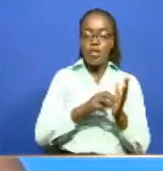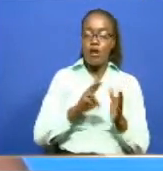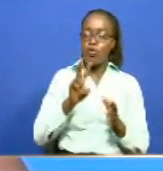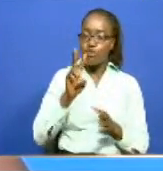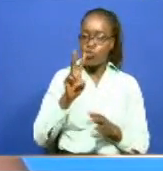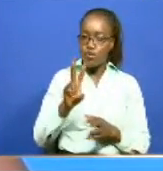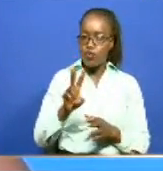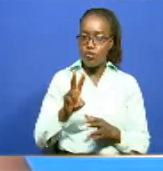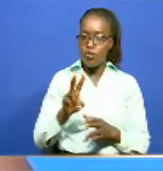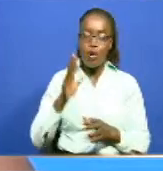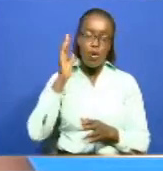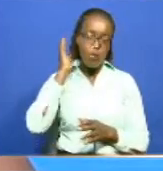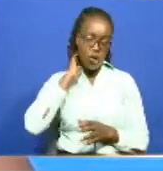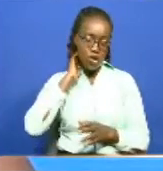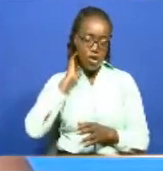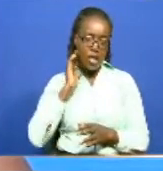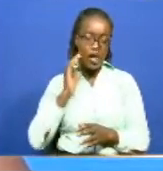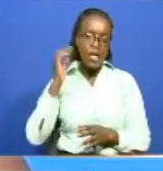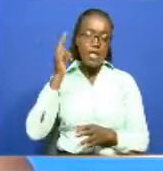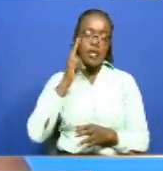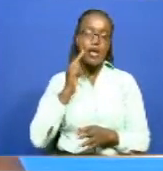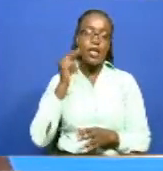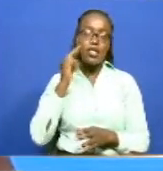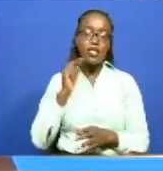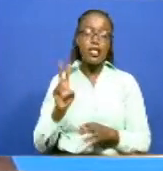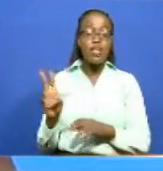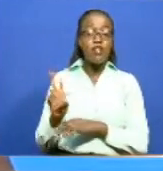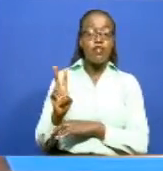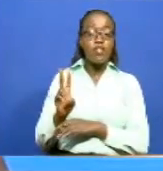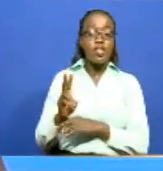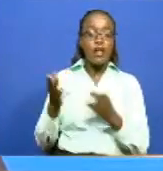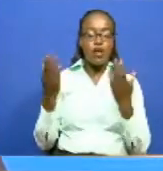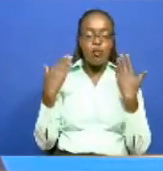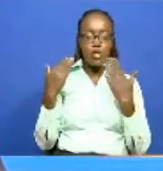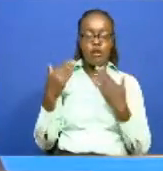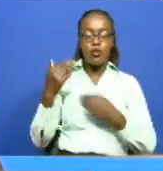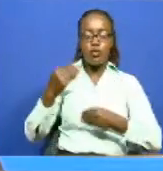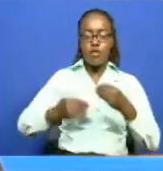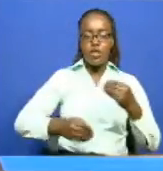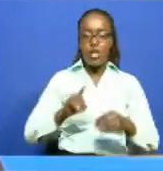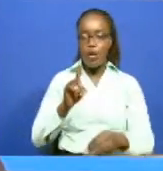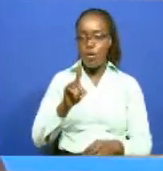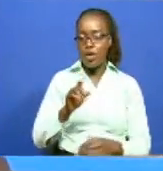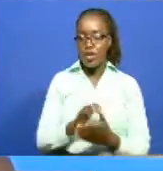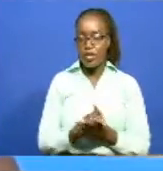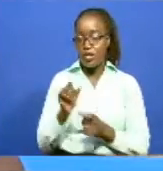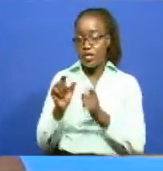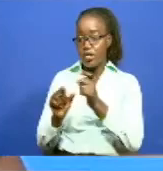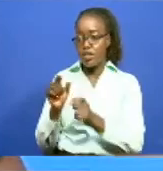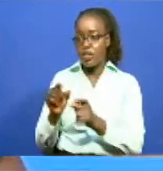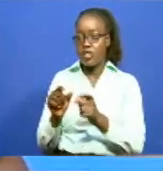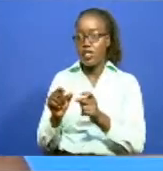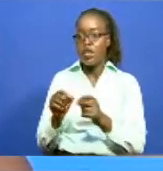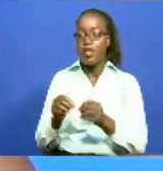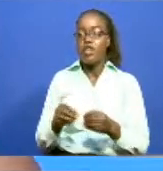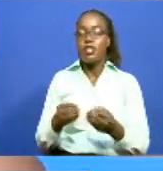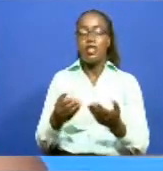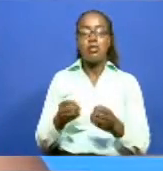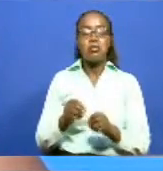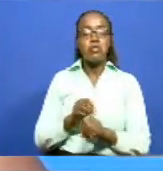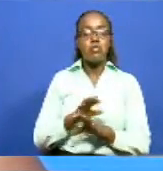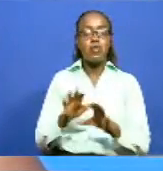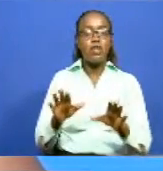Moranga, Nandi, Vihiga, Meru and Busia have 1 case. We continue to provide you with the